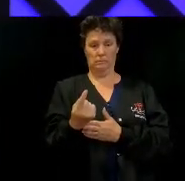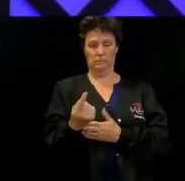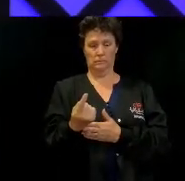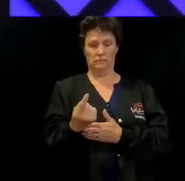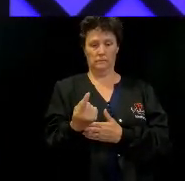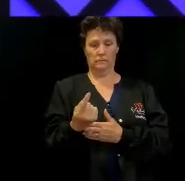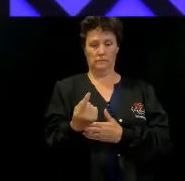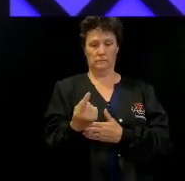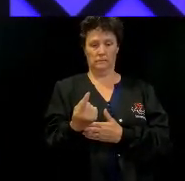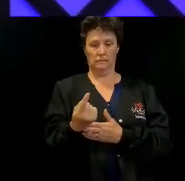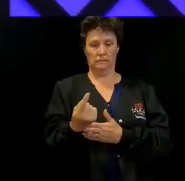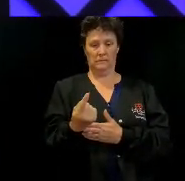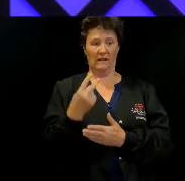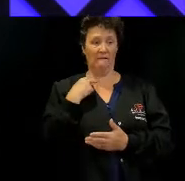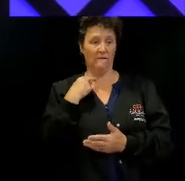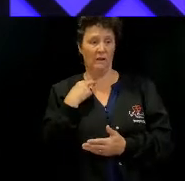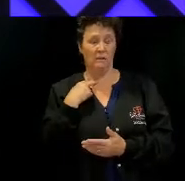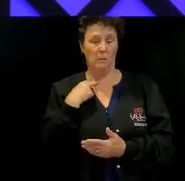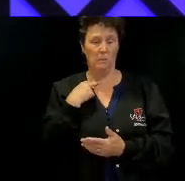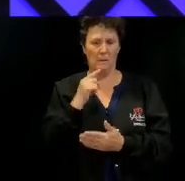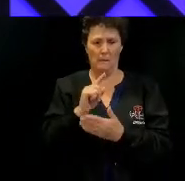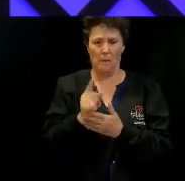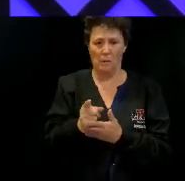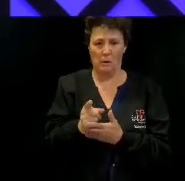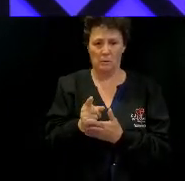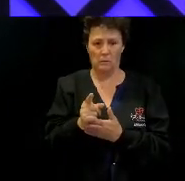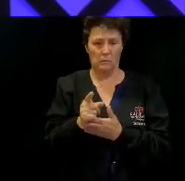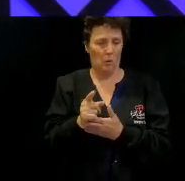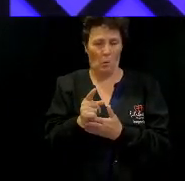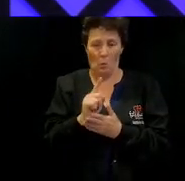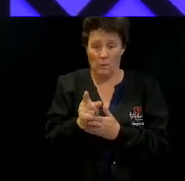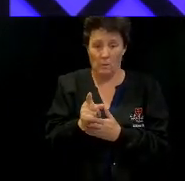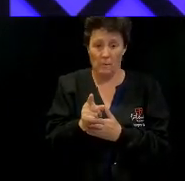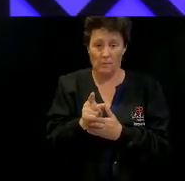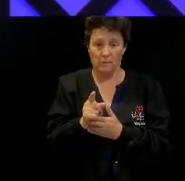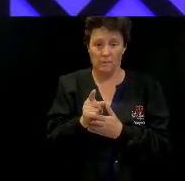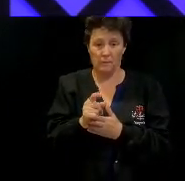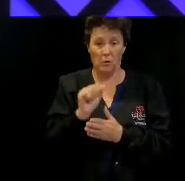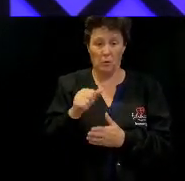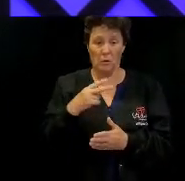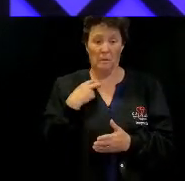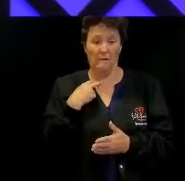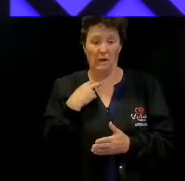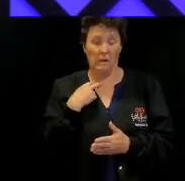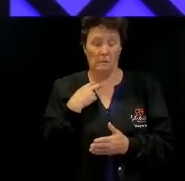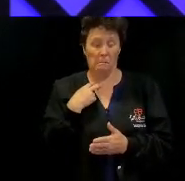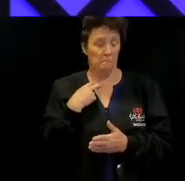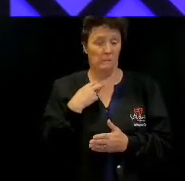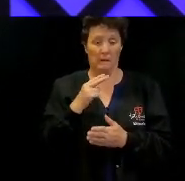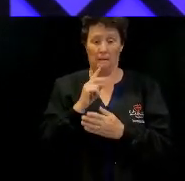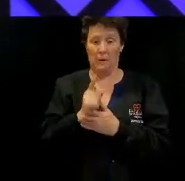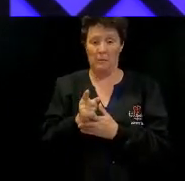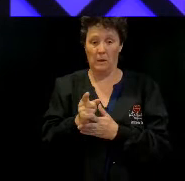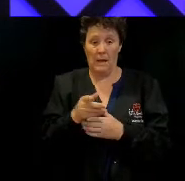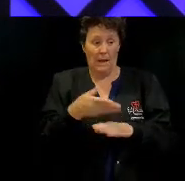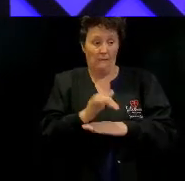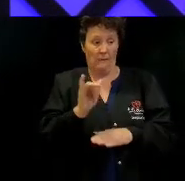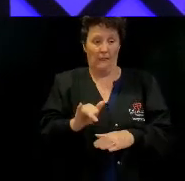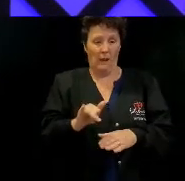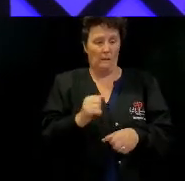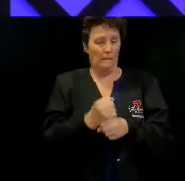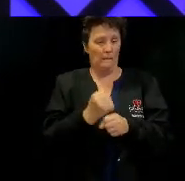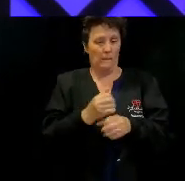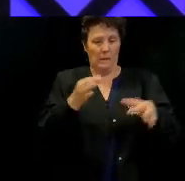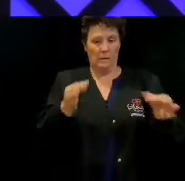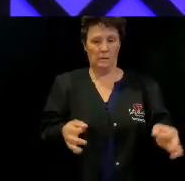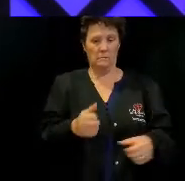You're only a victim for a moment. One moment. You can be a victim for a moment. But after that, you have to make a decision.